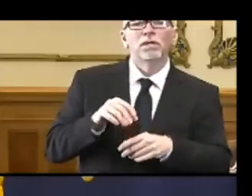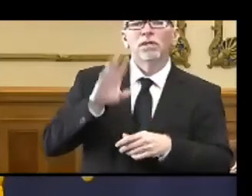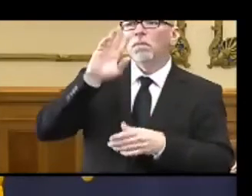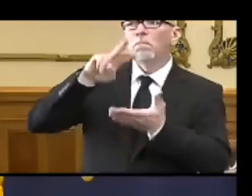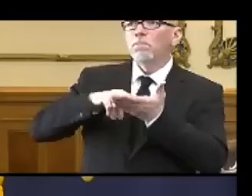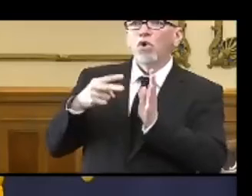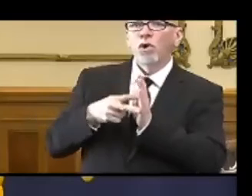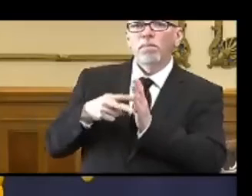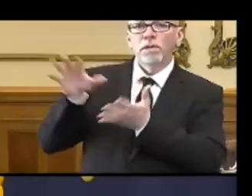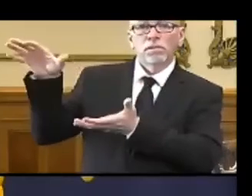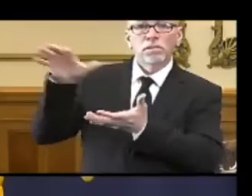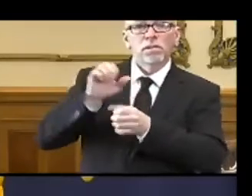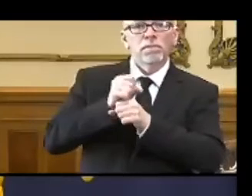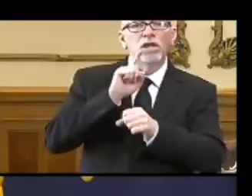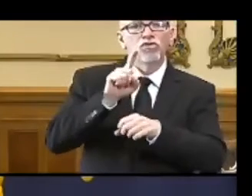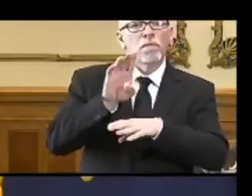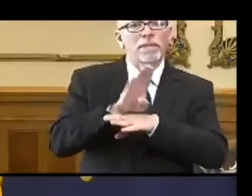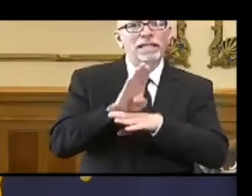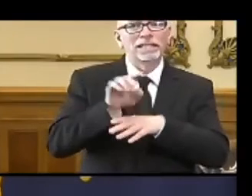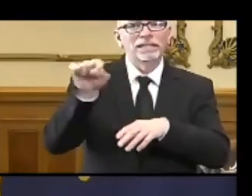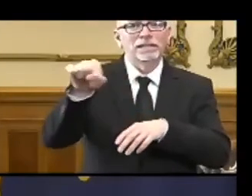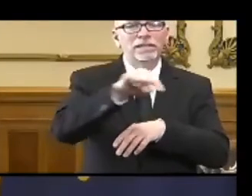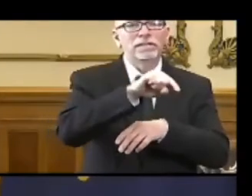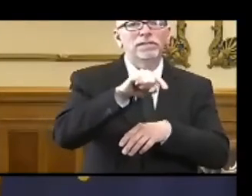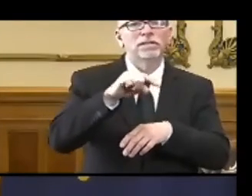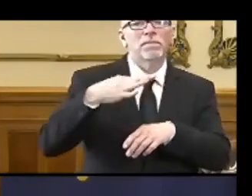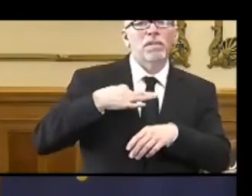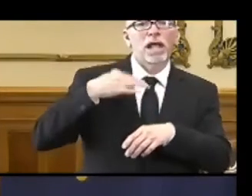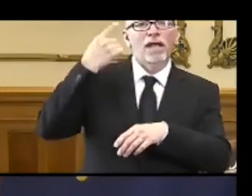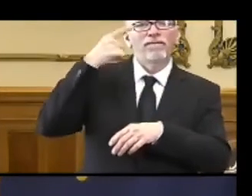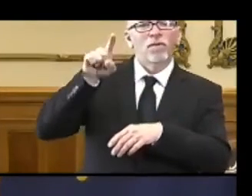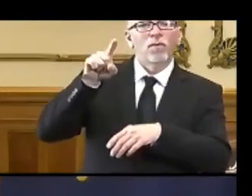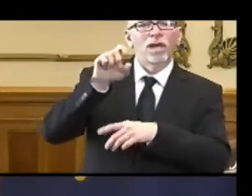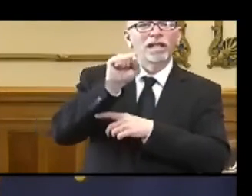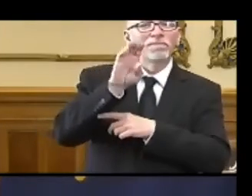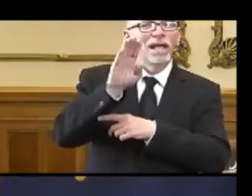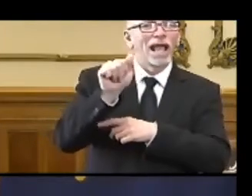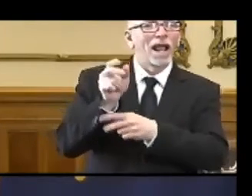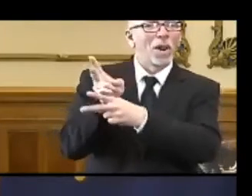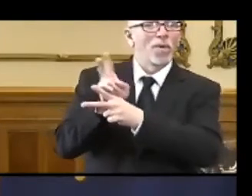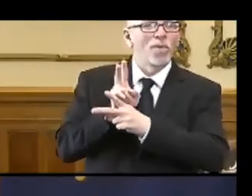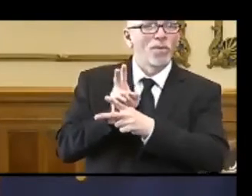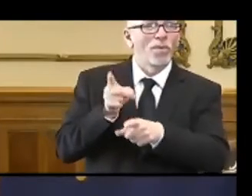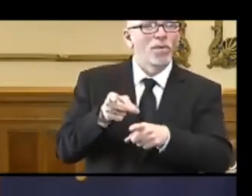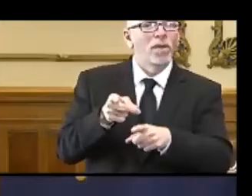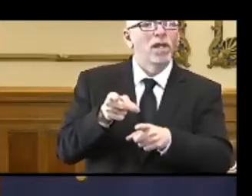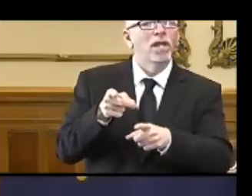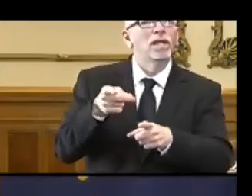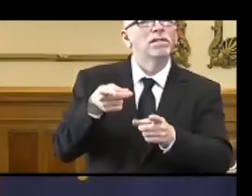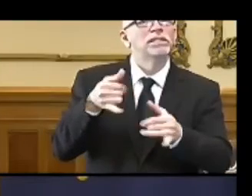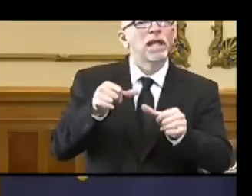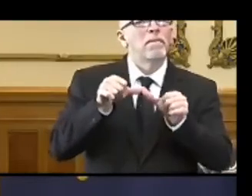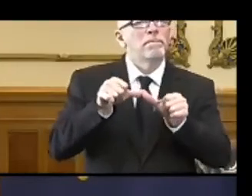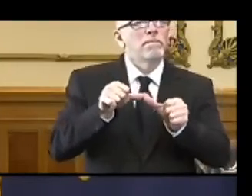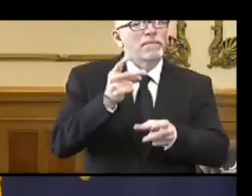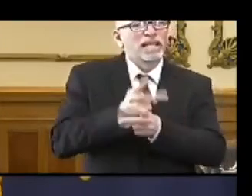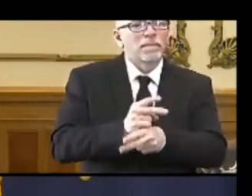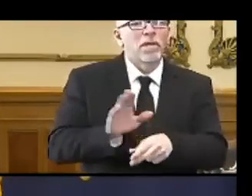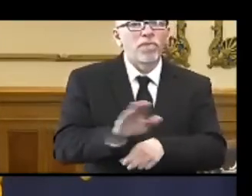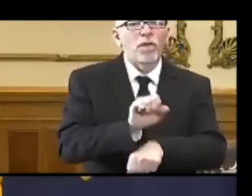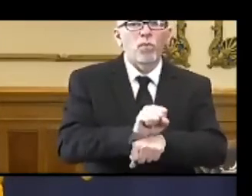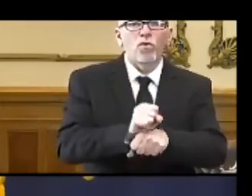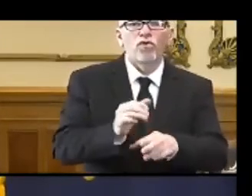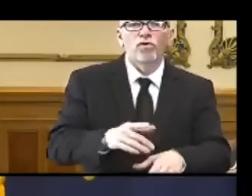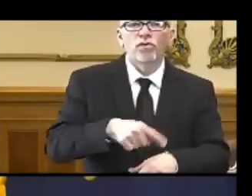is to make sure that businesses that apply for this, SBA loan can maintain their workforce so that